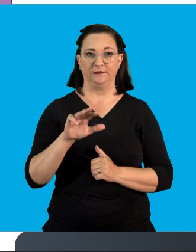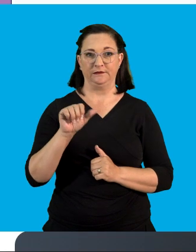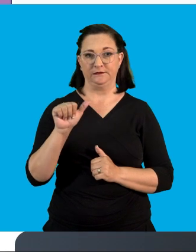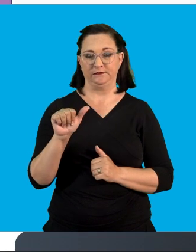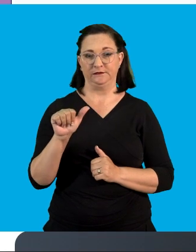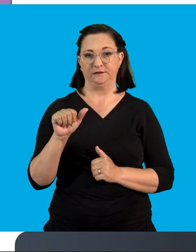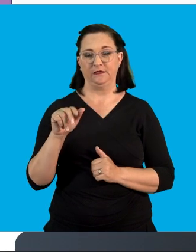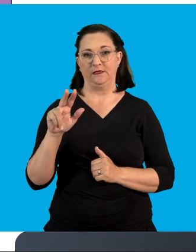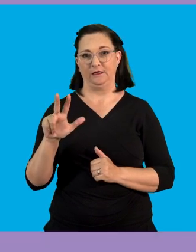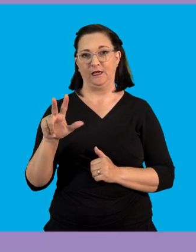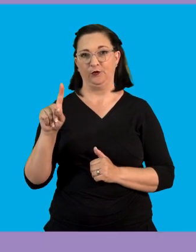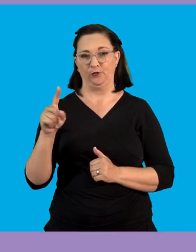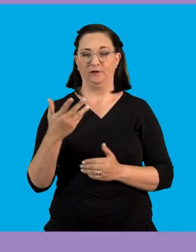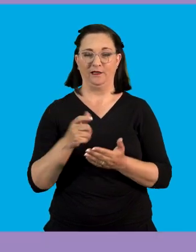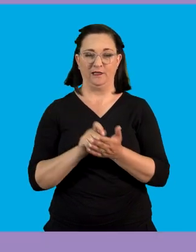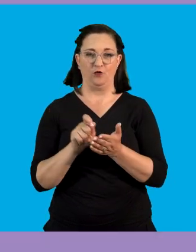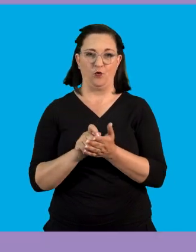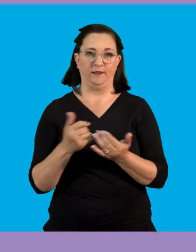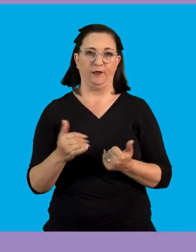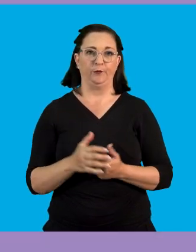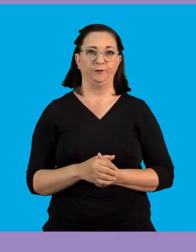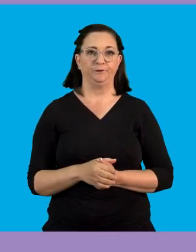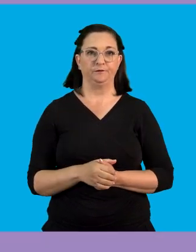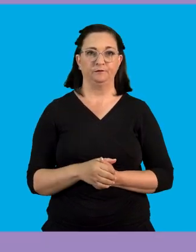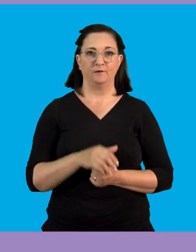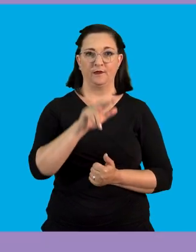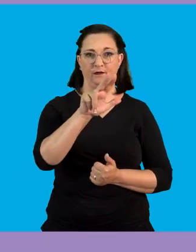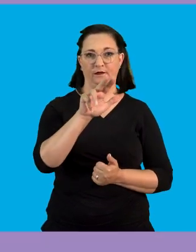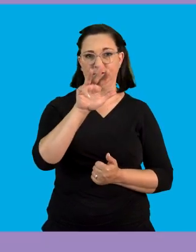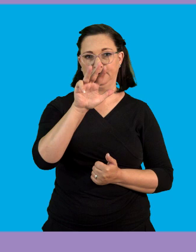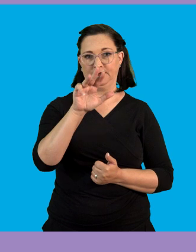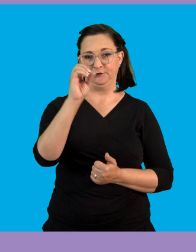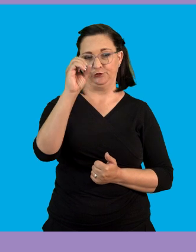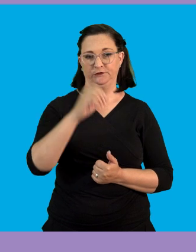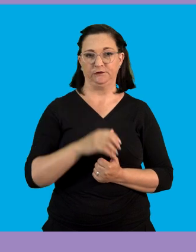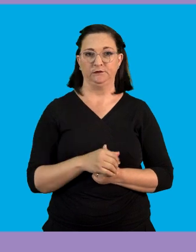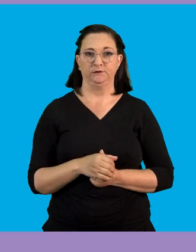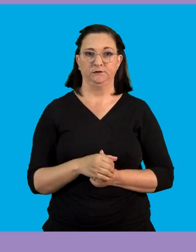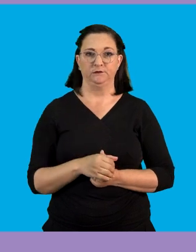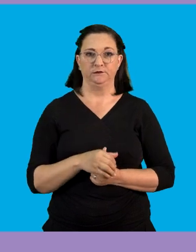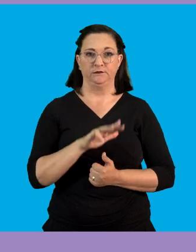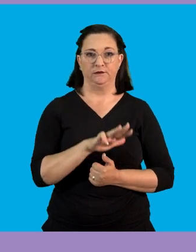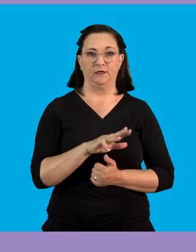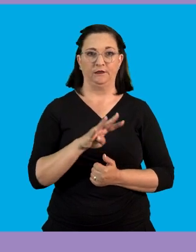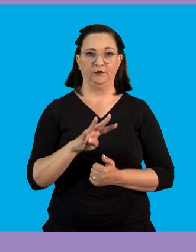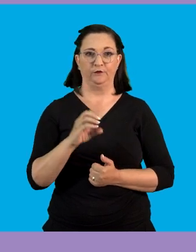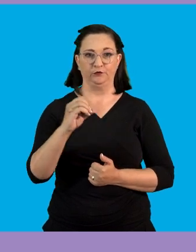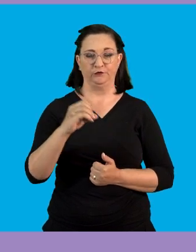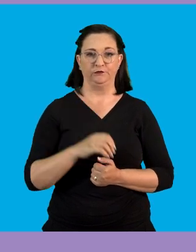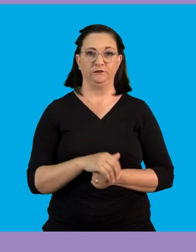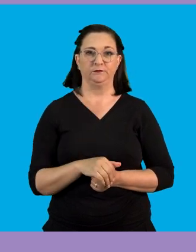96 and 81. Okay, let's write them in. This is angle 89 degrees. This is